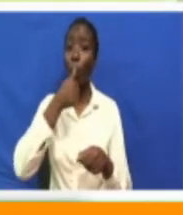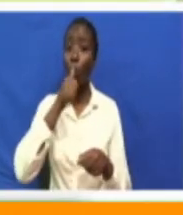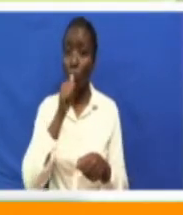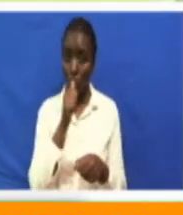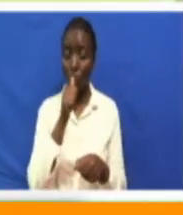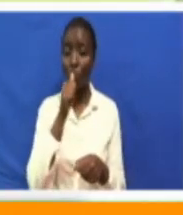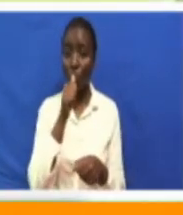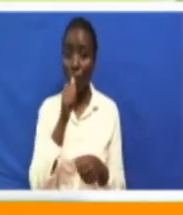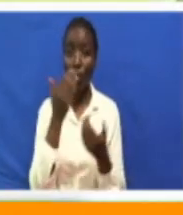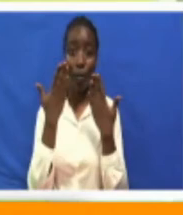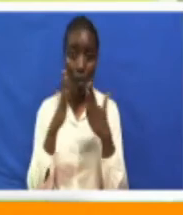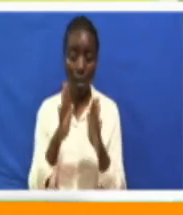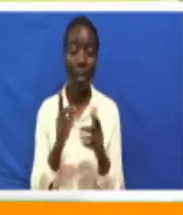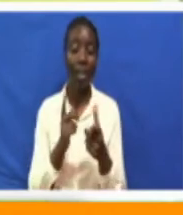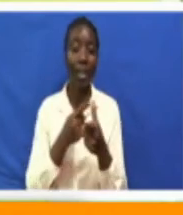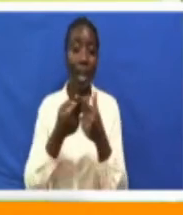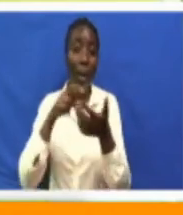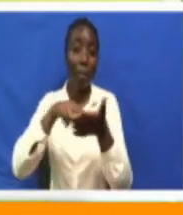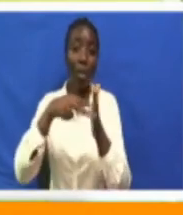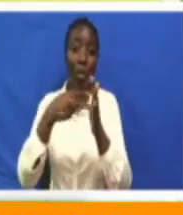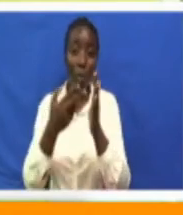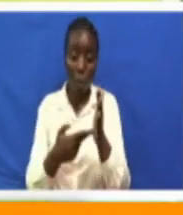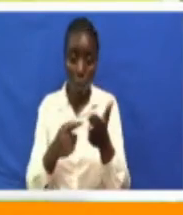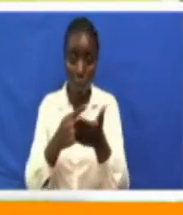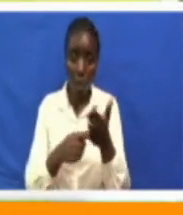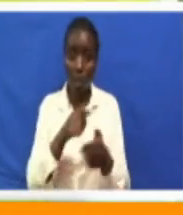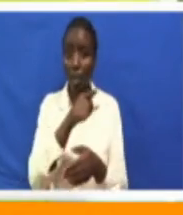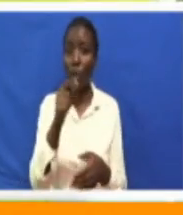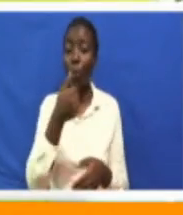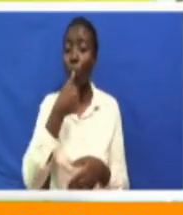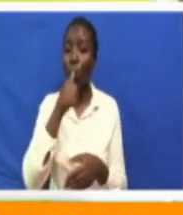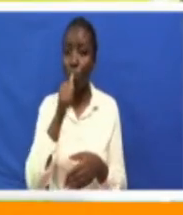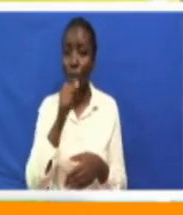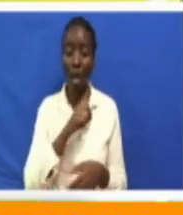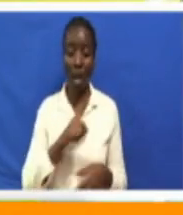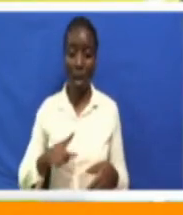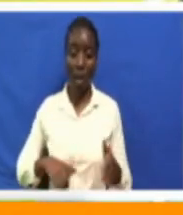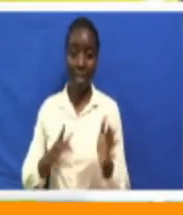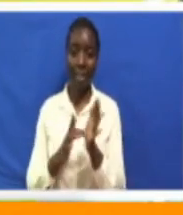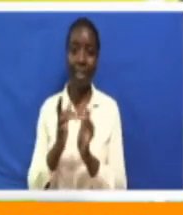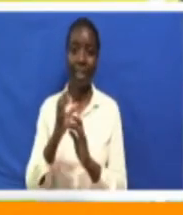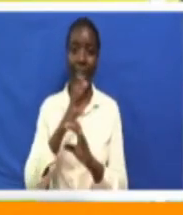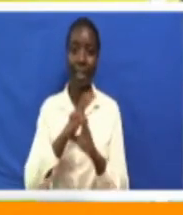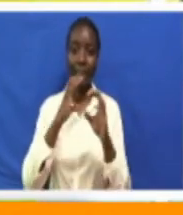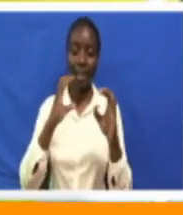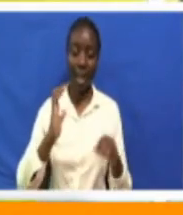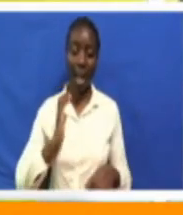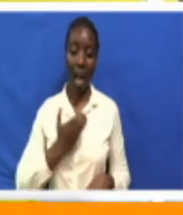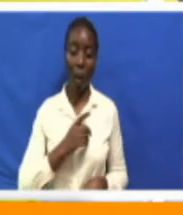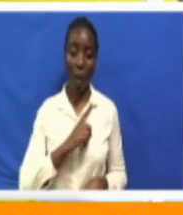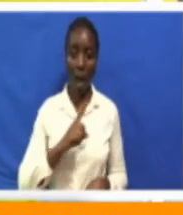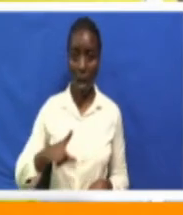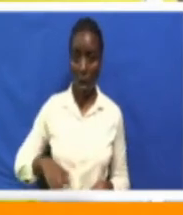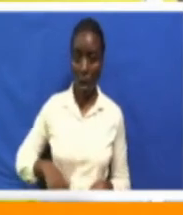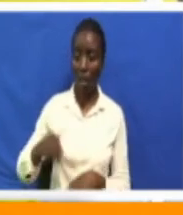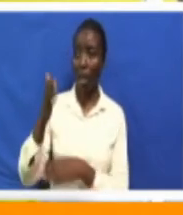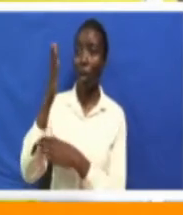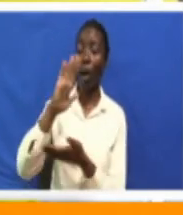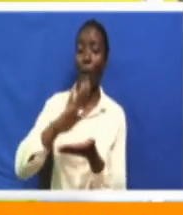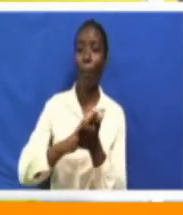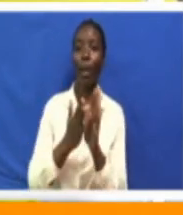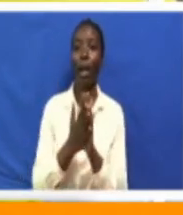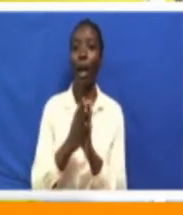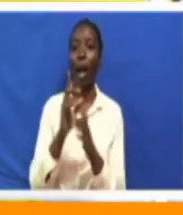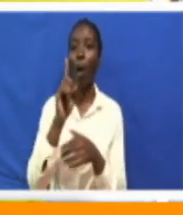therefore we receive Jesus Christ Our Lord and our God and become one with him